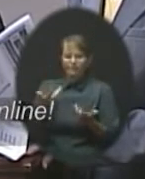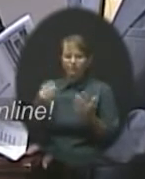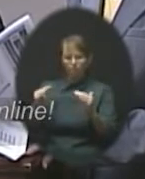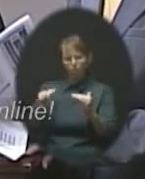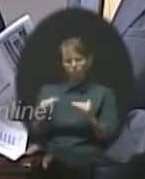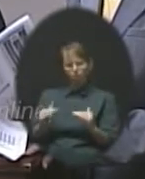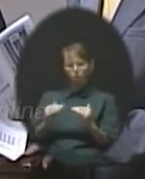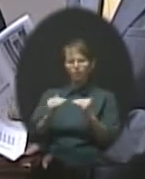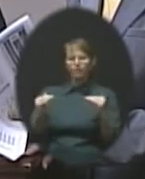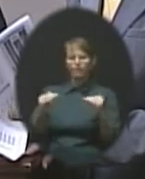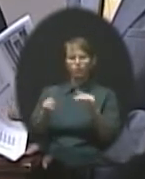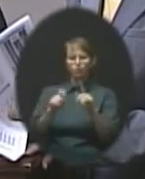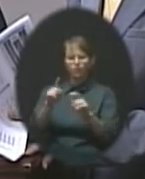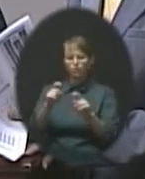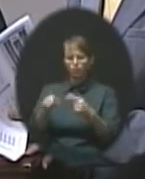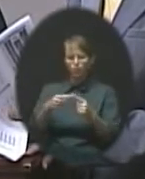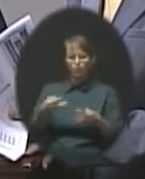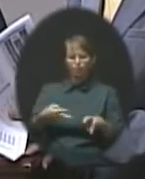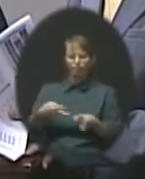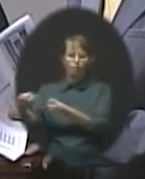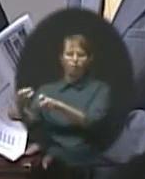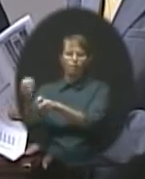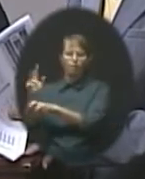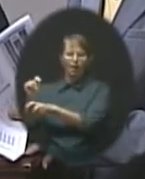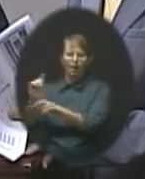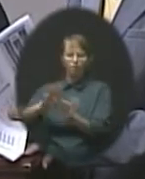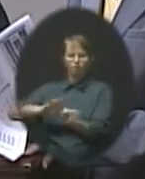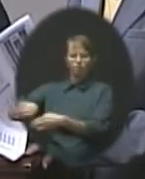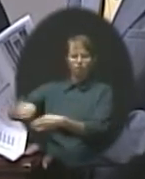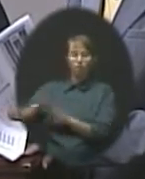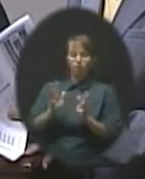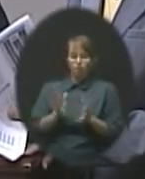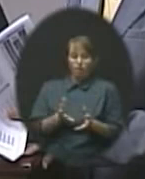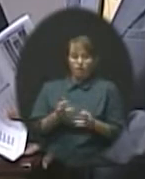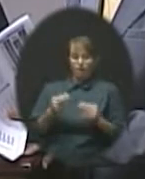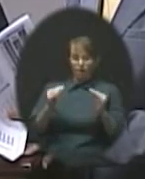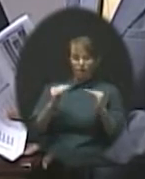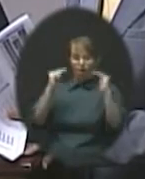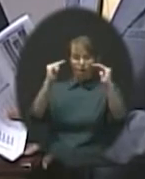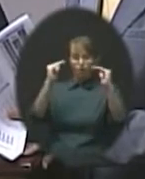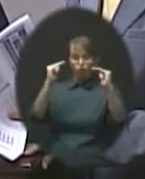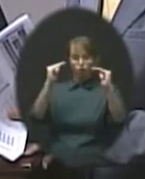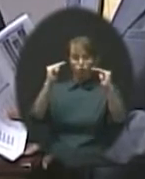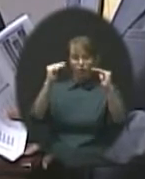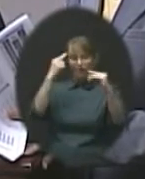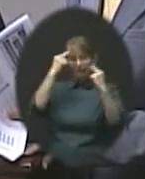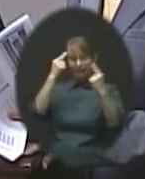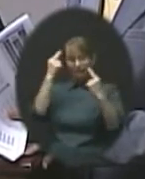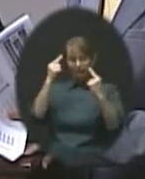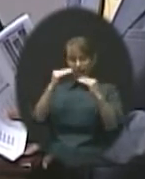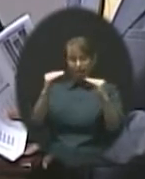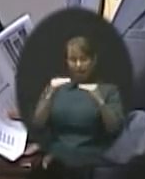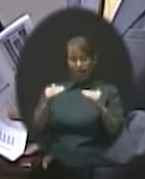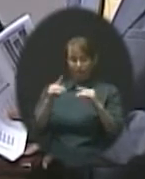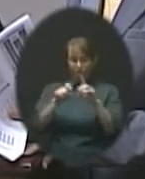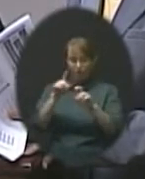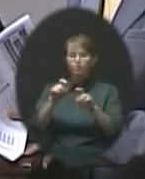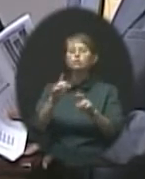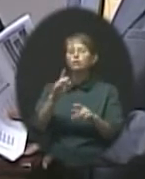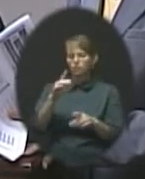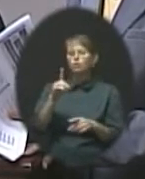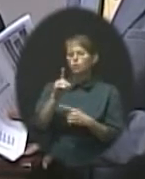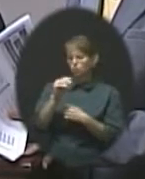level questions. When you pull some of those out and leave the higher level questions, we will see a difference in those scores. So,